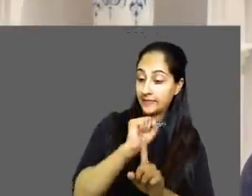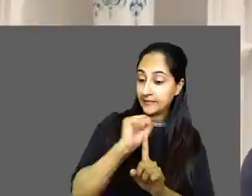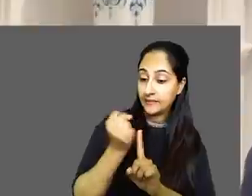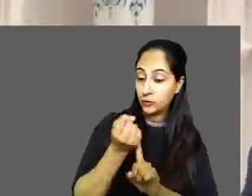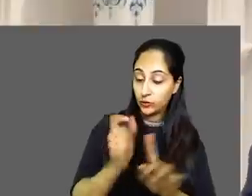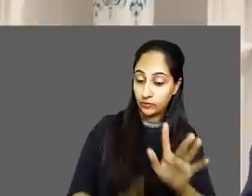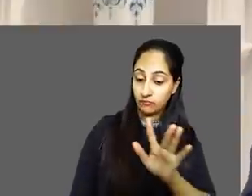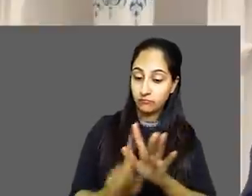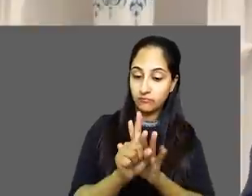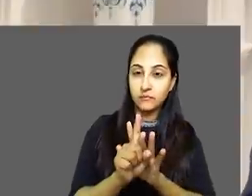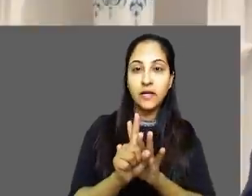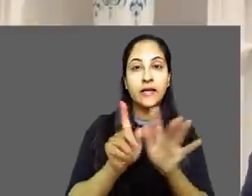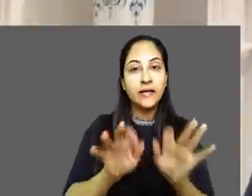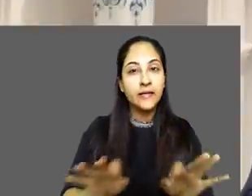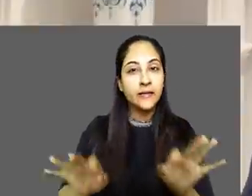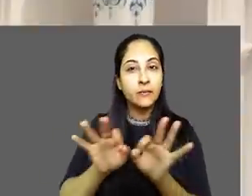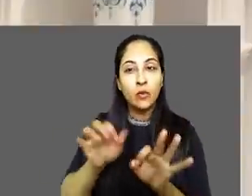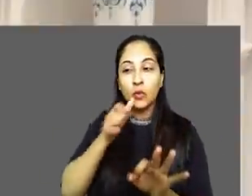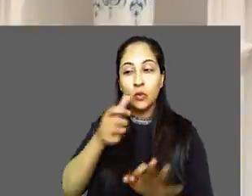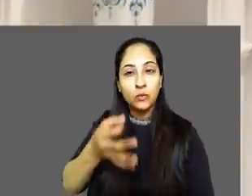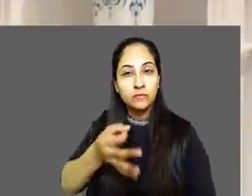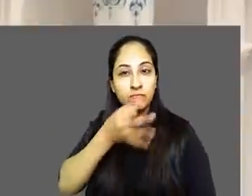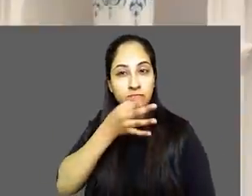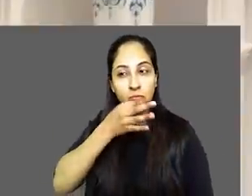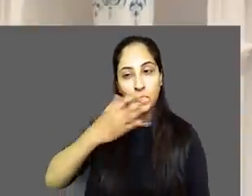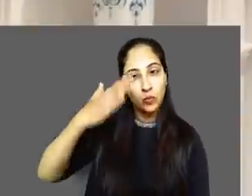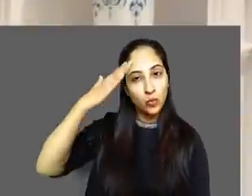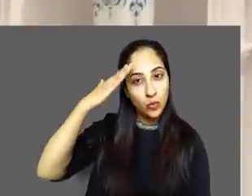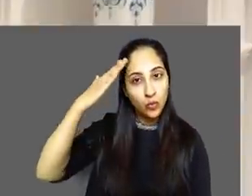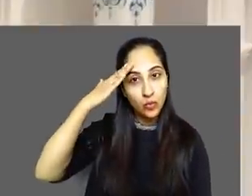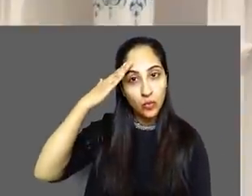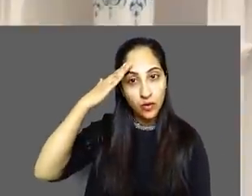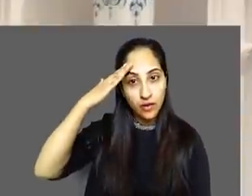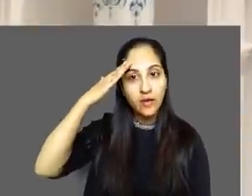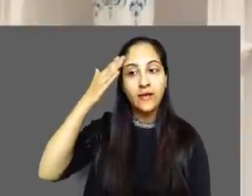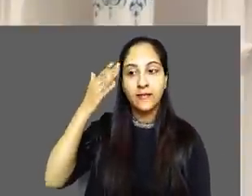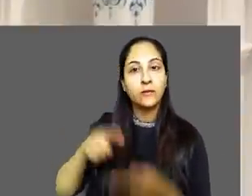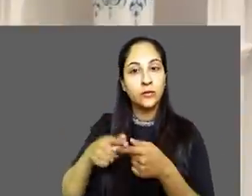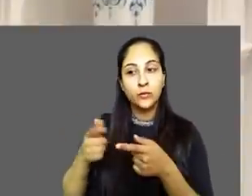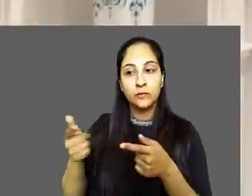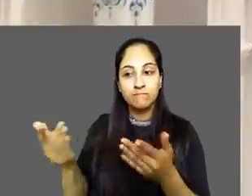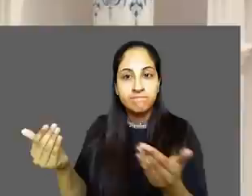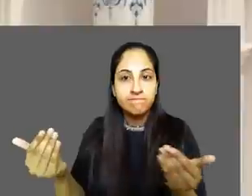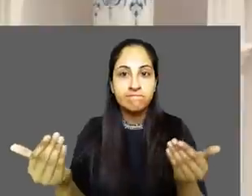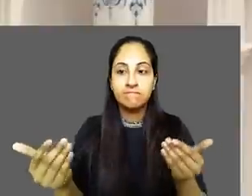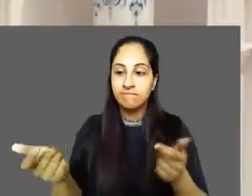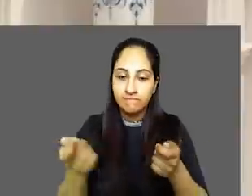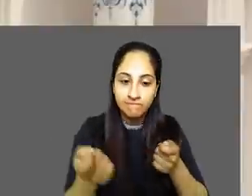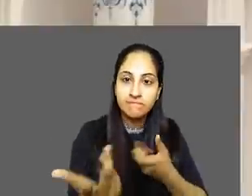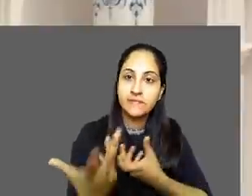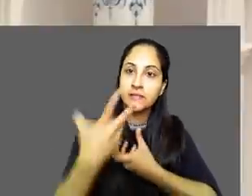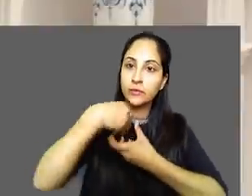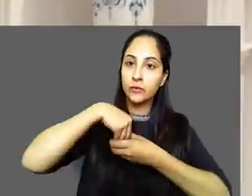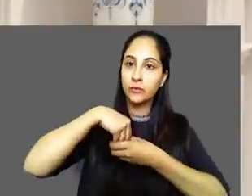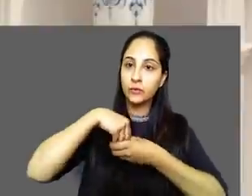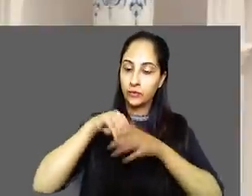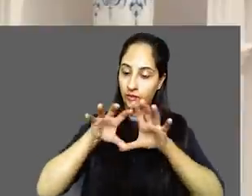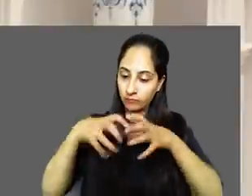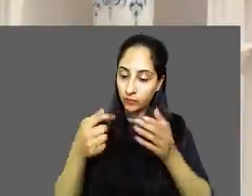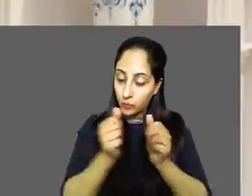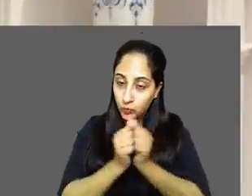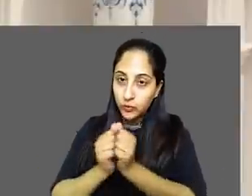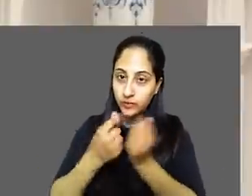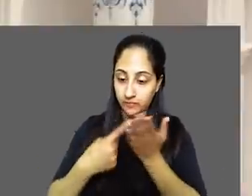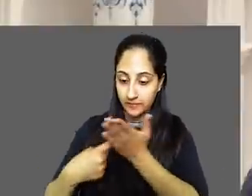choice, as kind of a set of decisions that we could justify in our own minds, but justify to the Jamaat